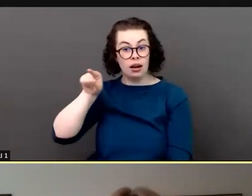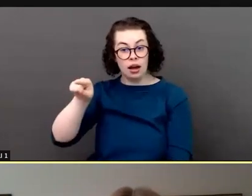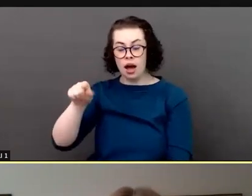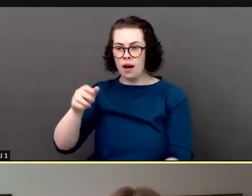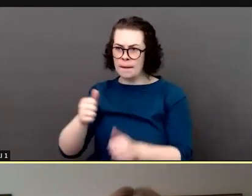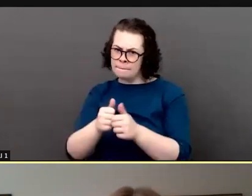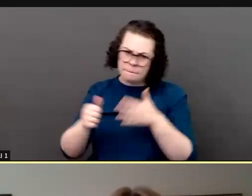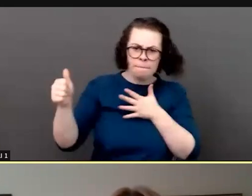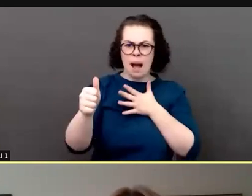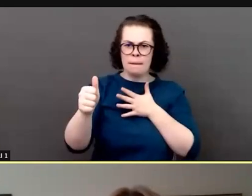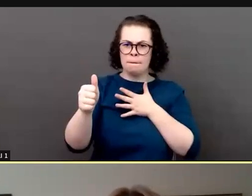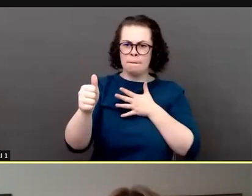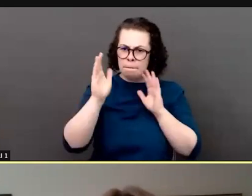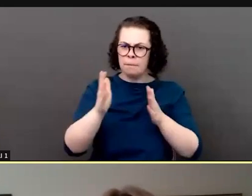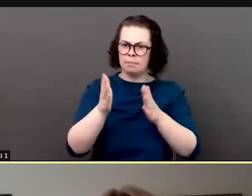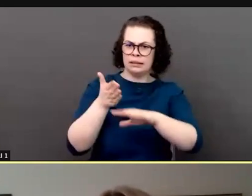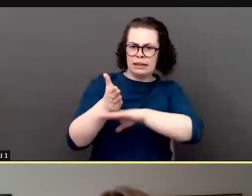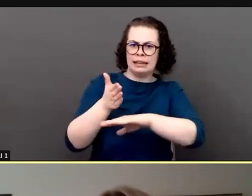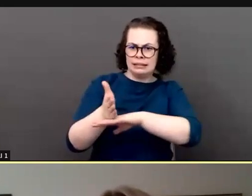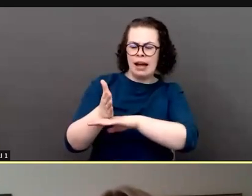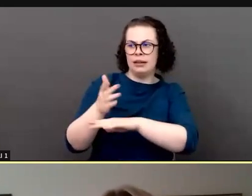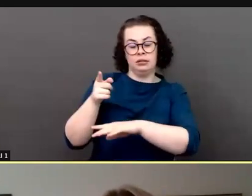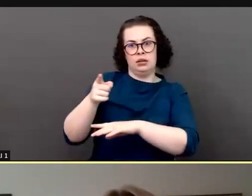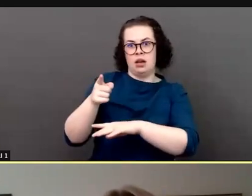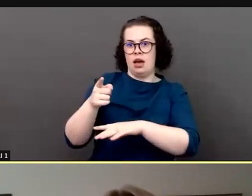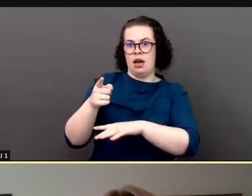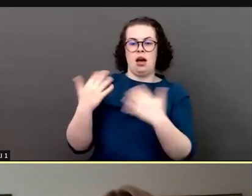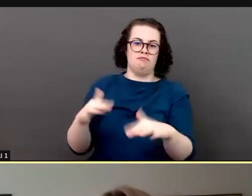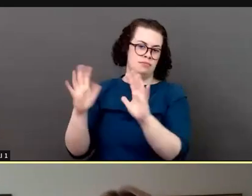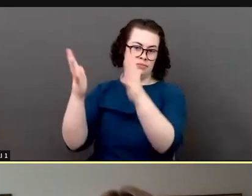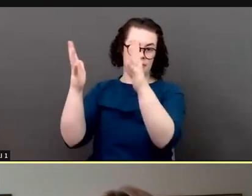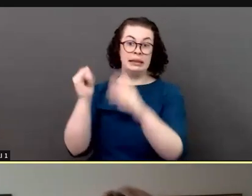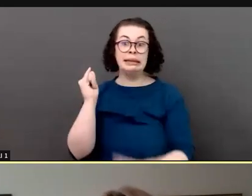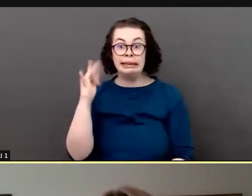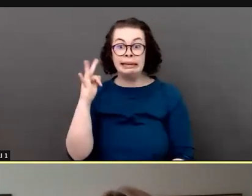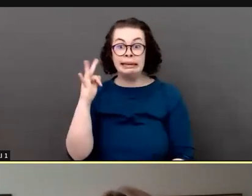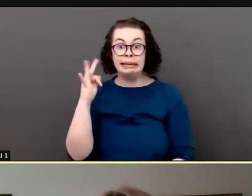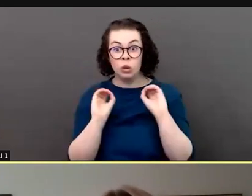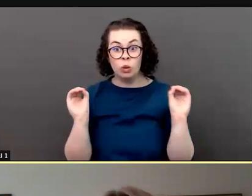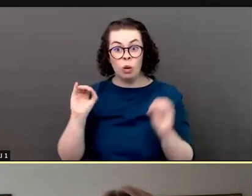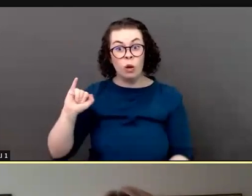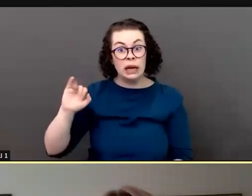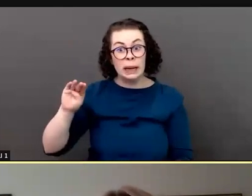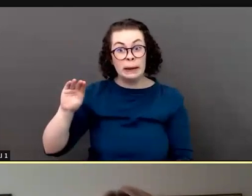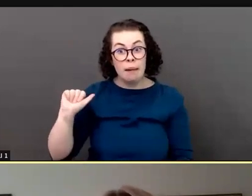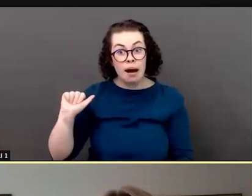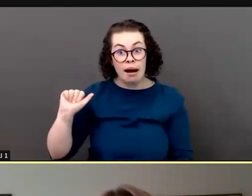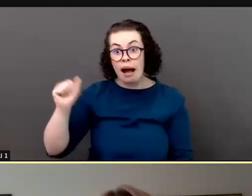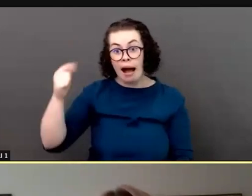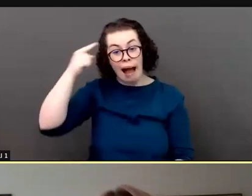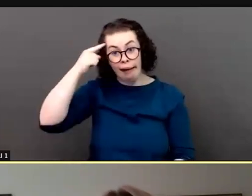the European Commission has been undertaking. And without her, I'm pretty sure that we would be still far away,